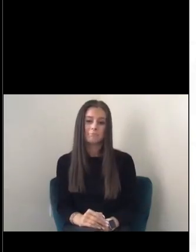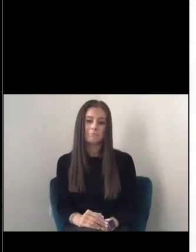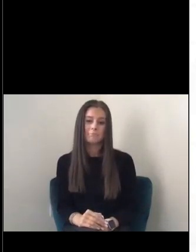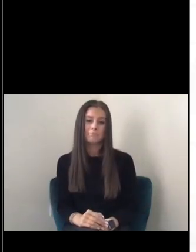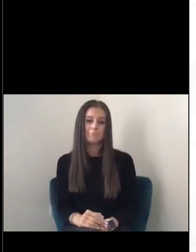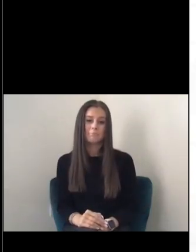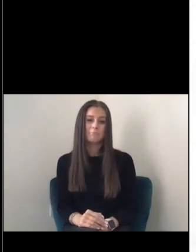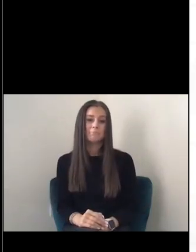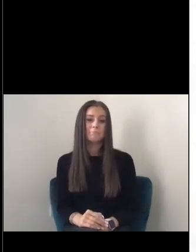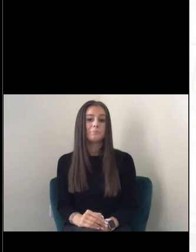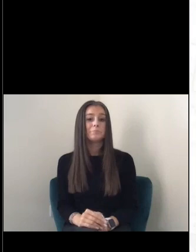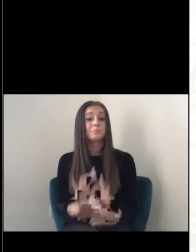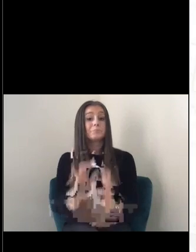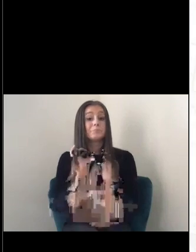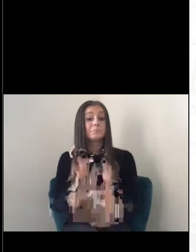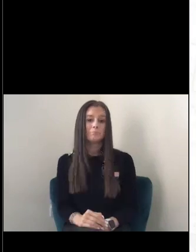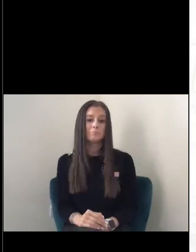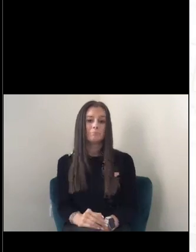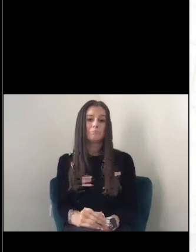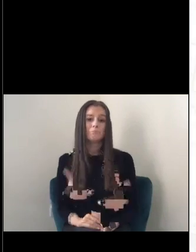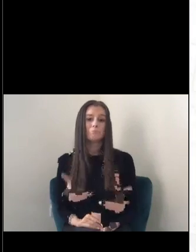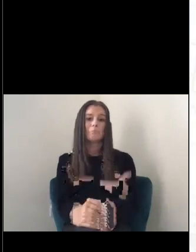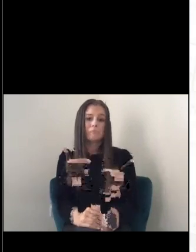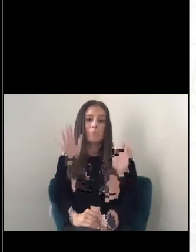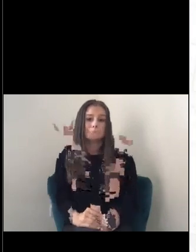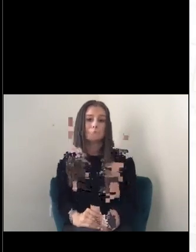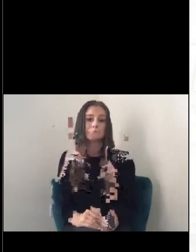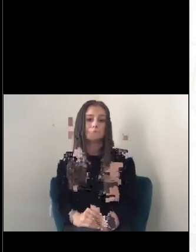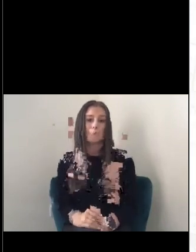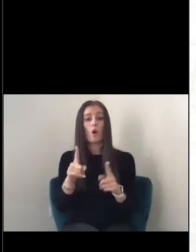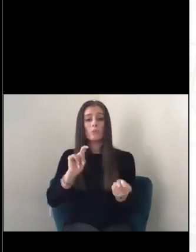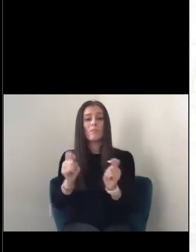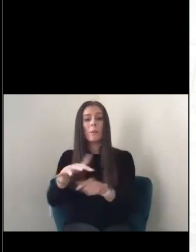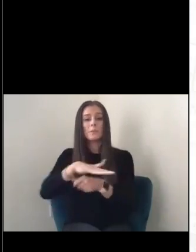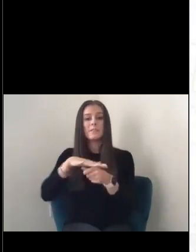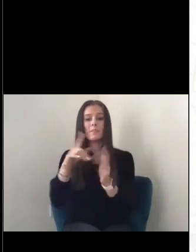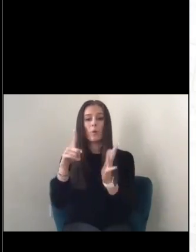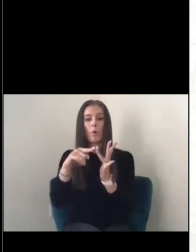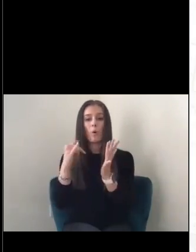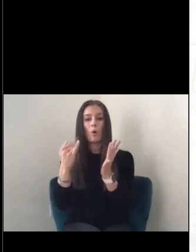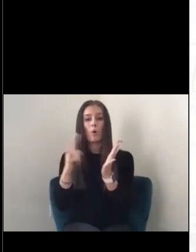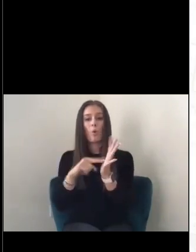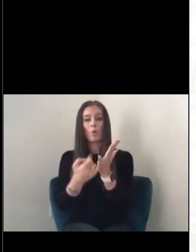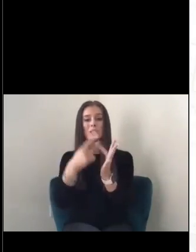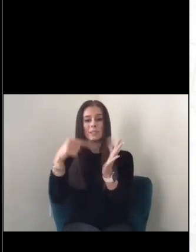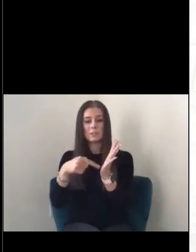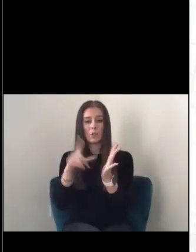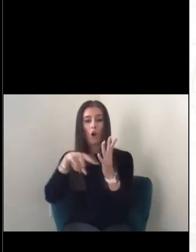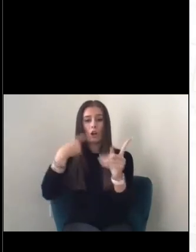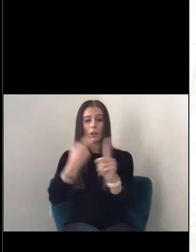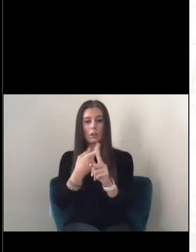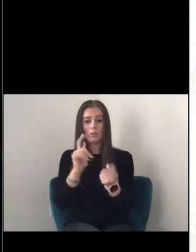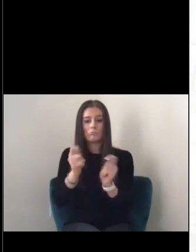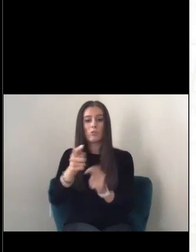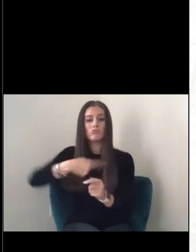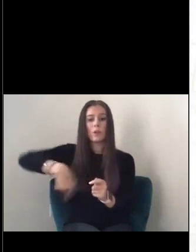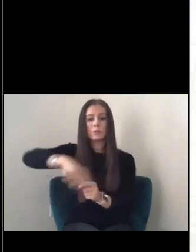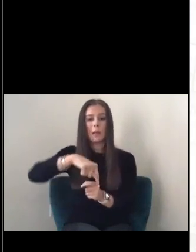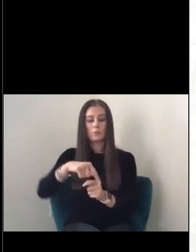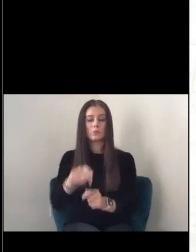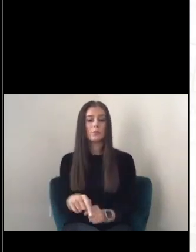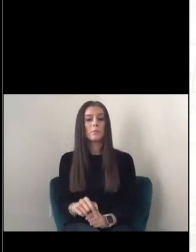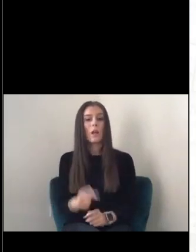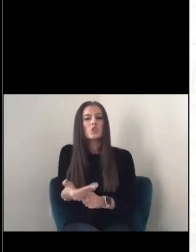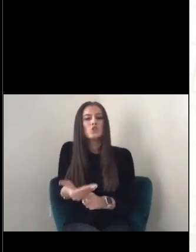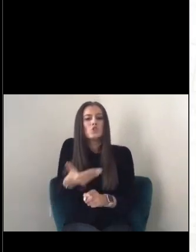Okay, so now we'll dive into refinements around the Orsett-Cock roundabout near the A13 junction. Just before we do that, I